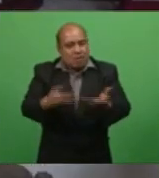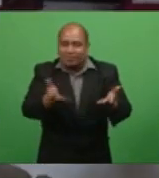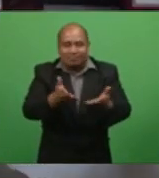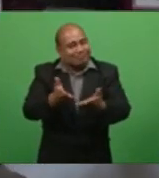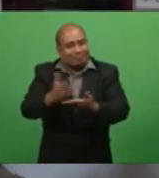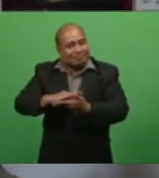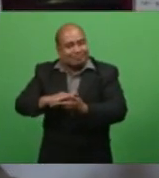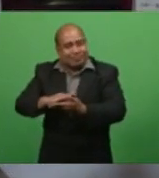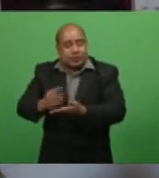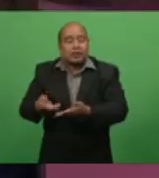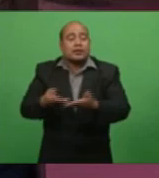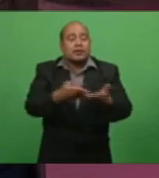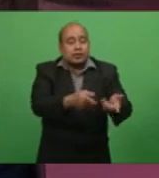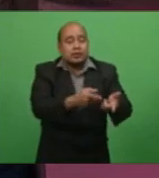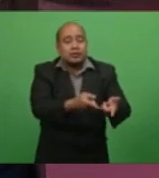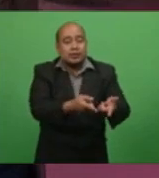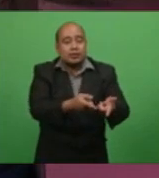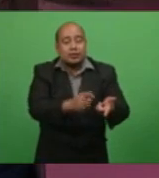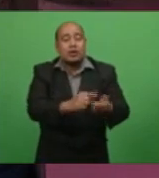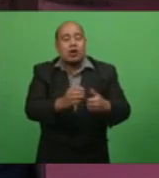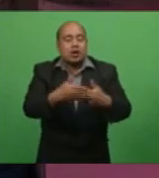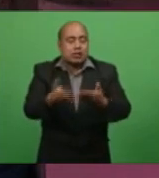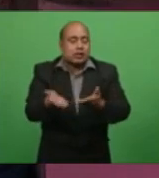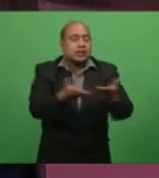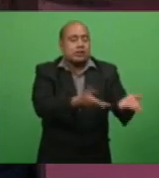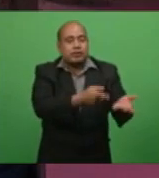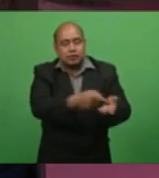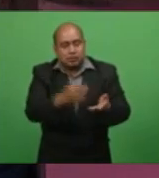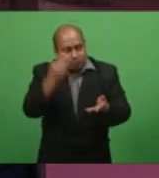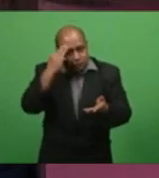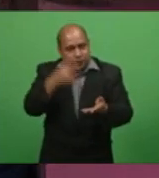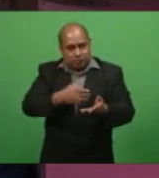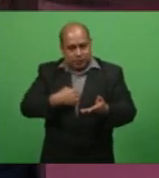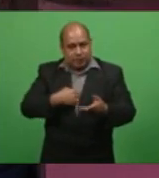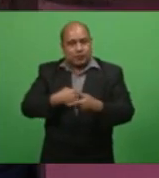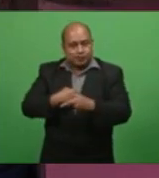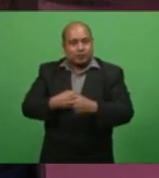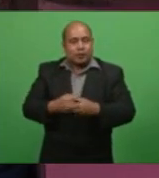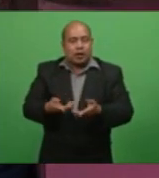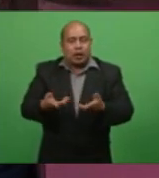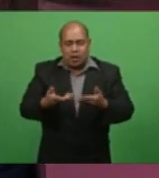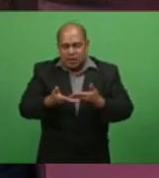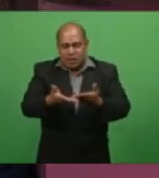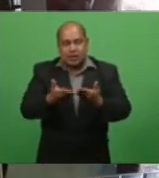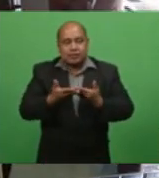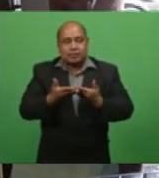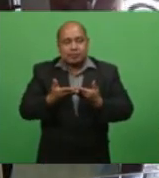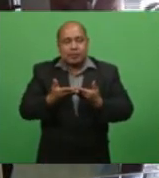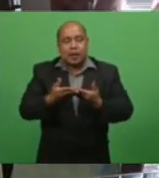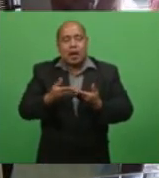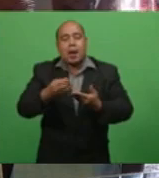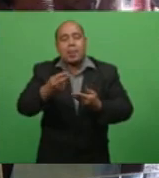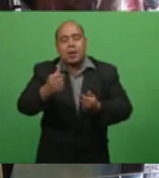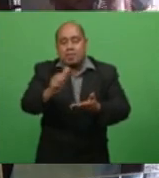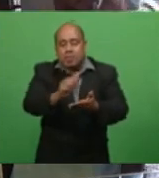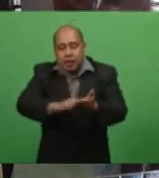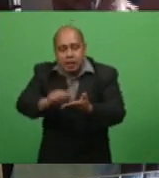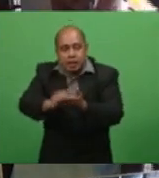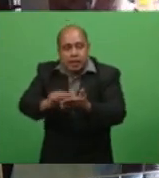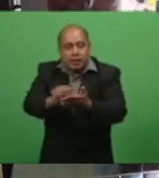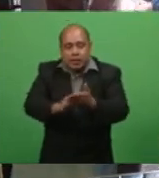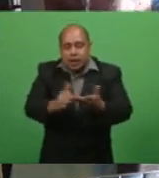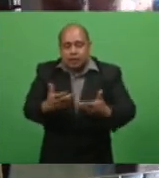would bring the envelope and give it to me, and then they would tell Mom, this is just buy something for the house. Meanwhile,